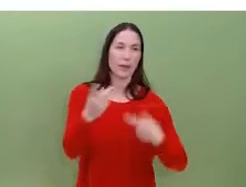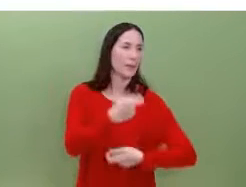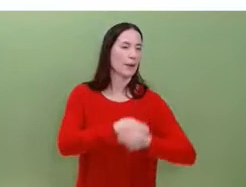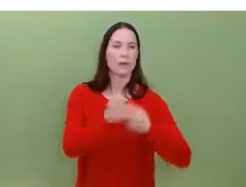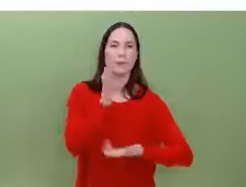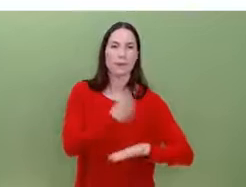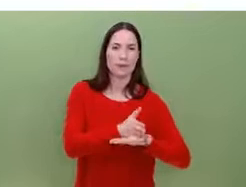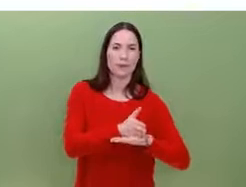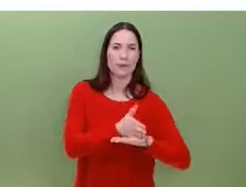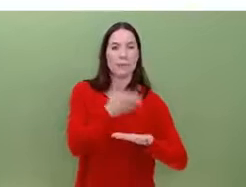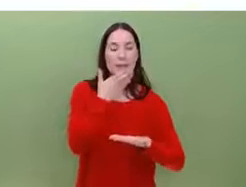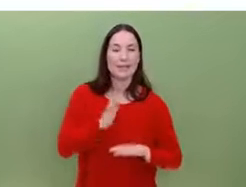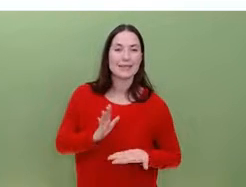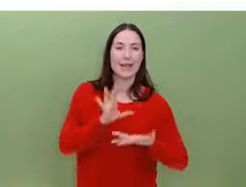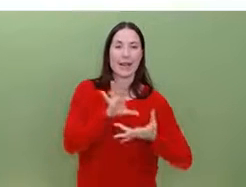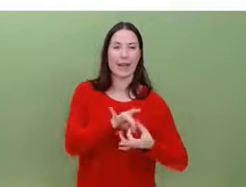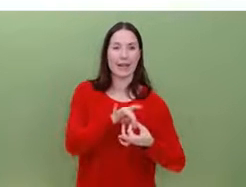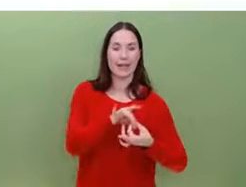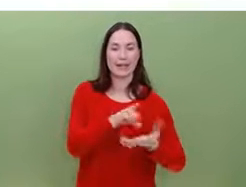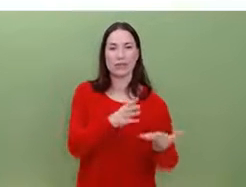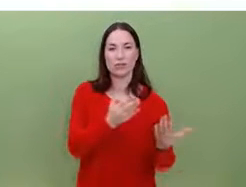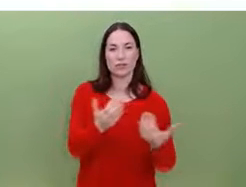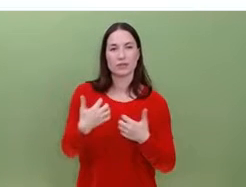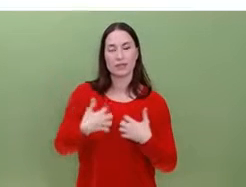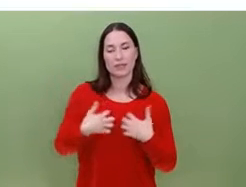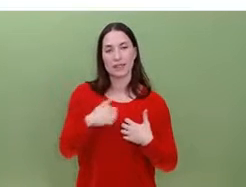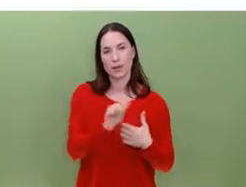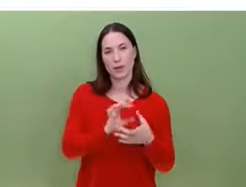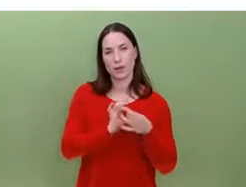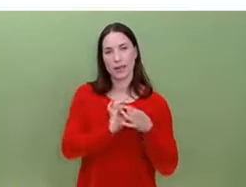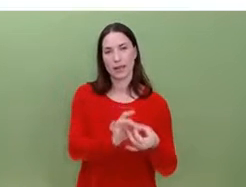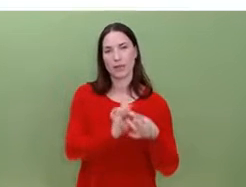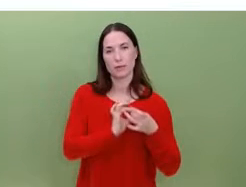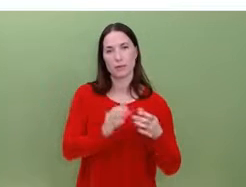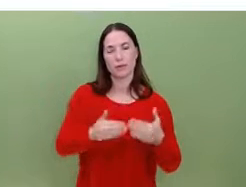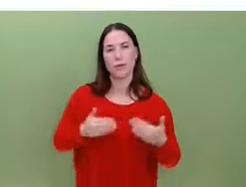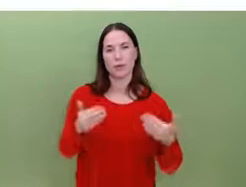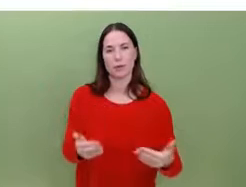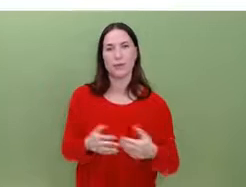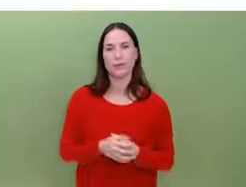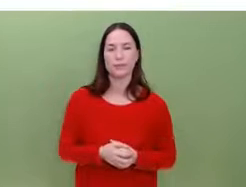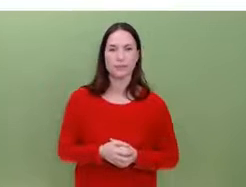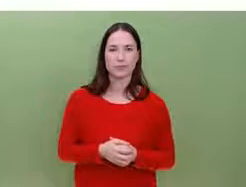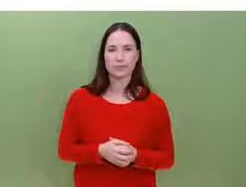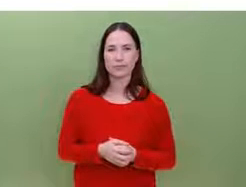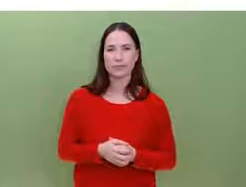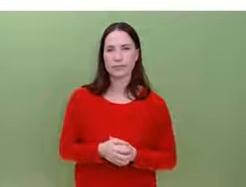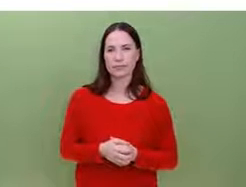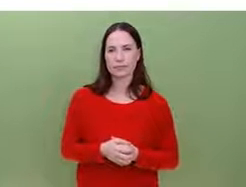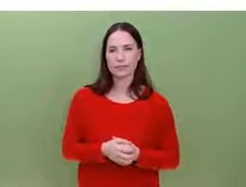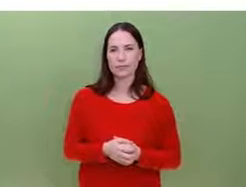please do link in. We're really keen to have your engagement in that process moving forward. And next slide,